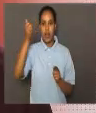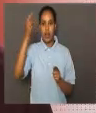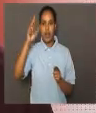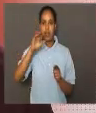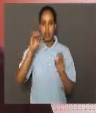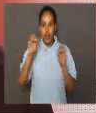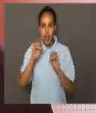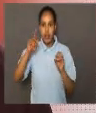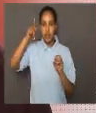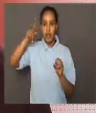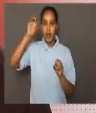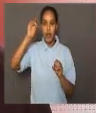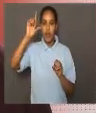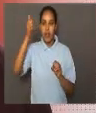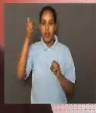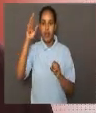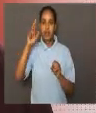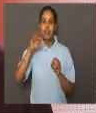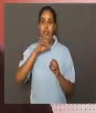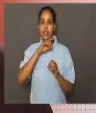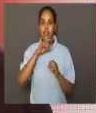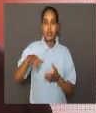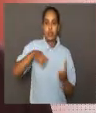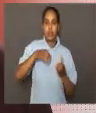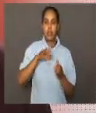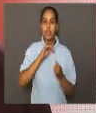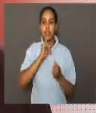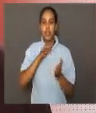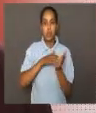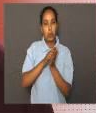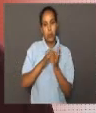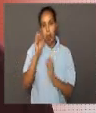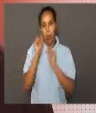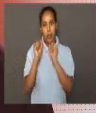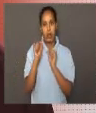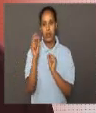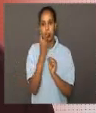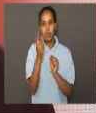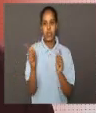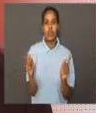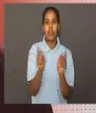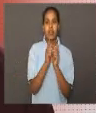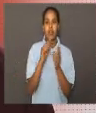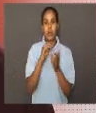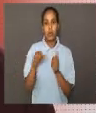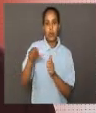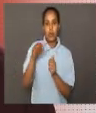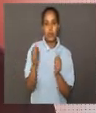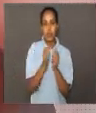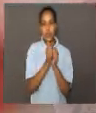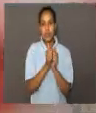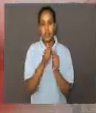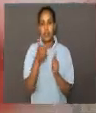the non-polar liquid is weak compared to the interaction within the